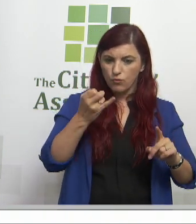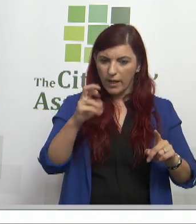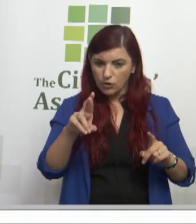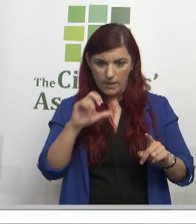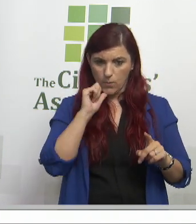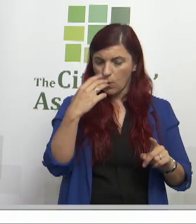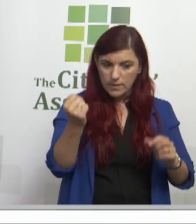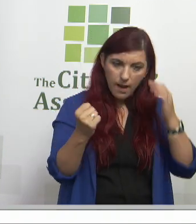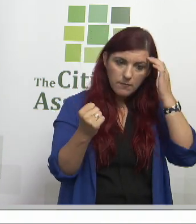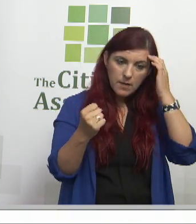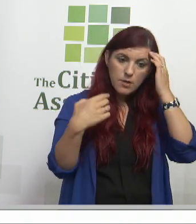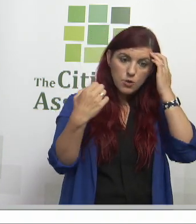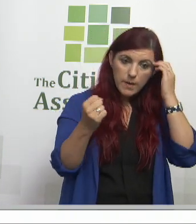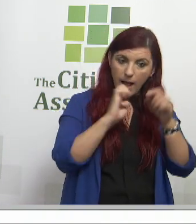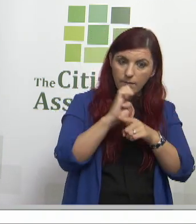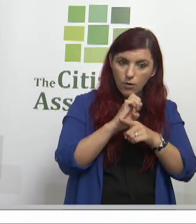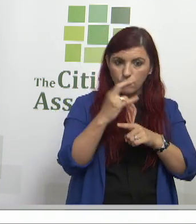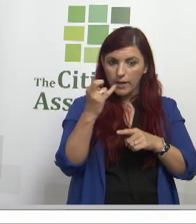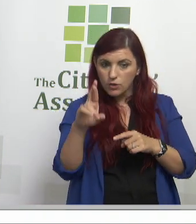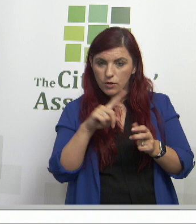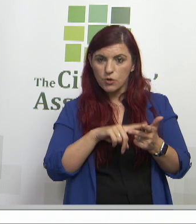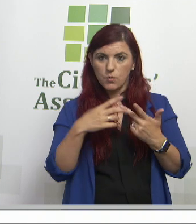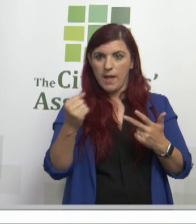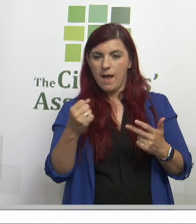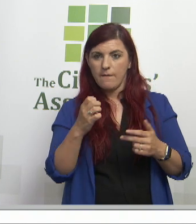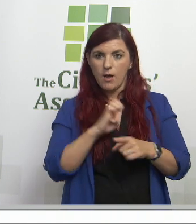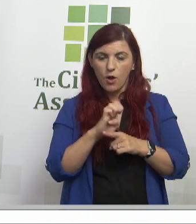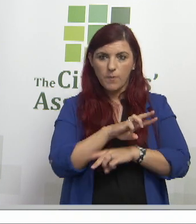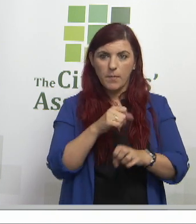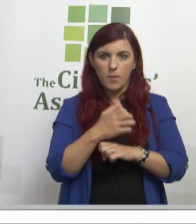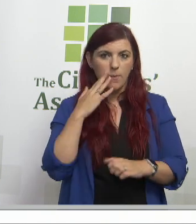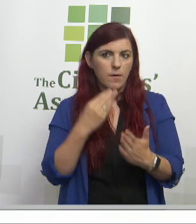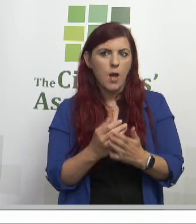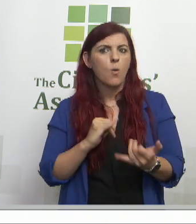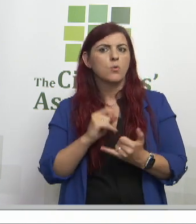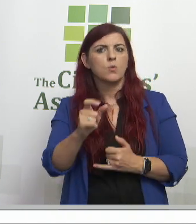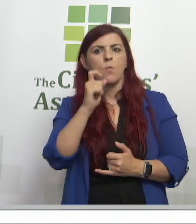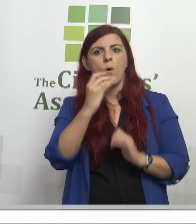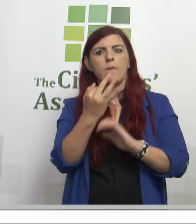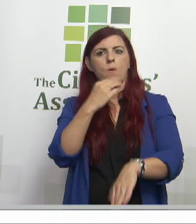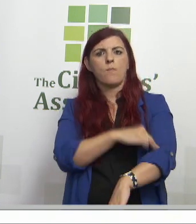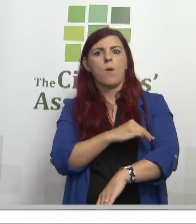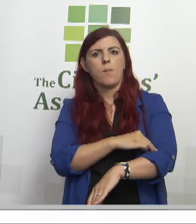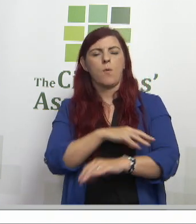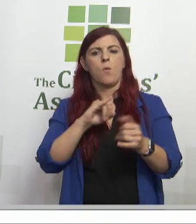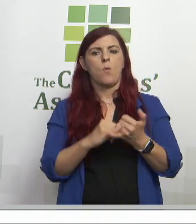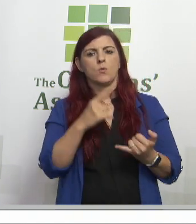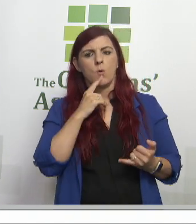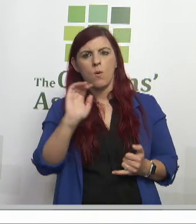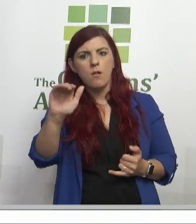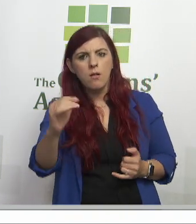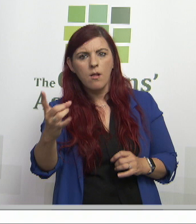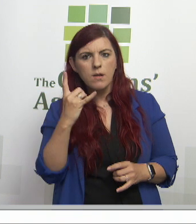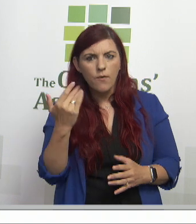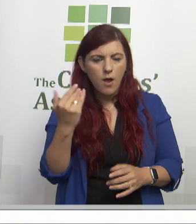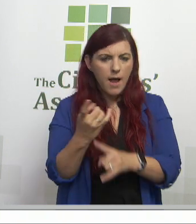have? Are there enough rangers? Are there enough ecologists? Who do you call when you have a problem? Who do you lift the phone to? Can they